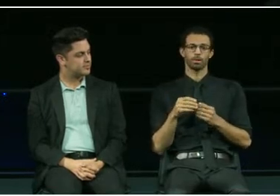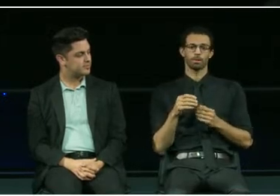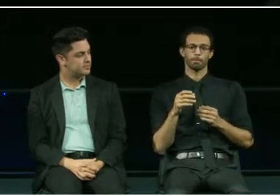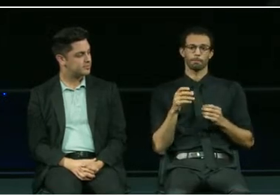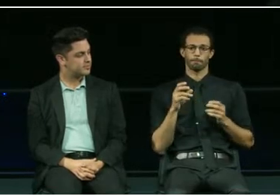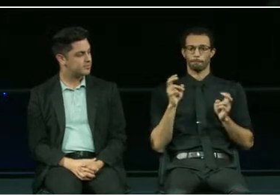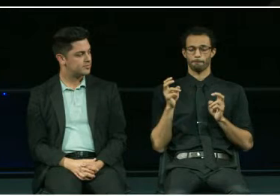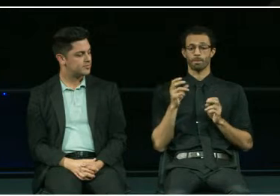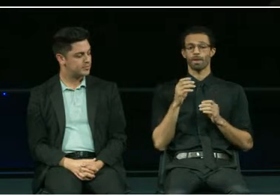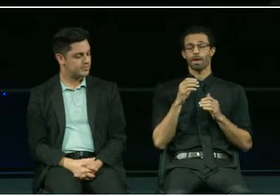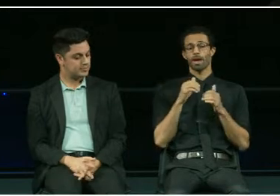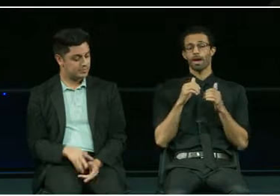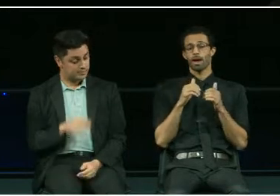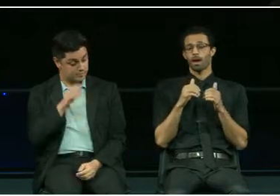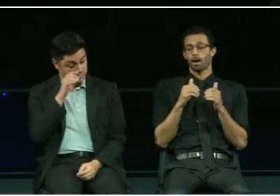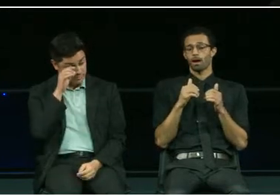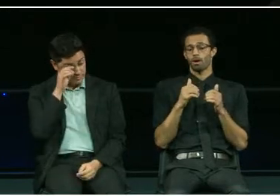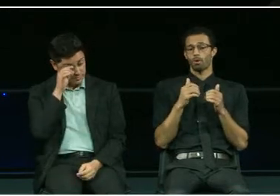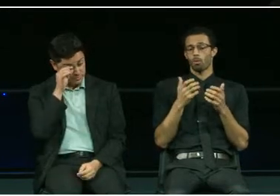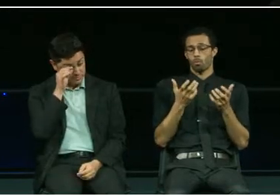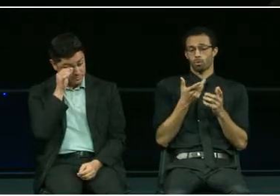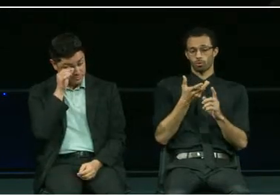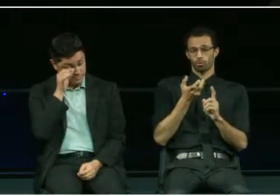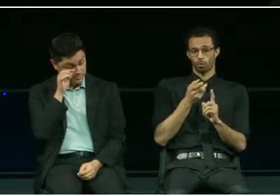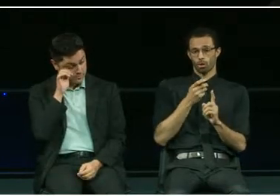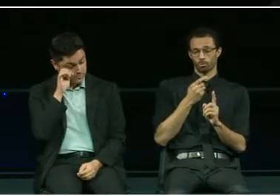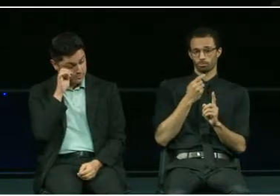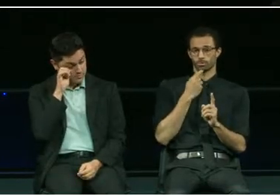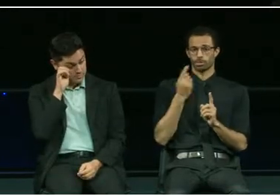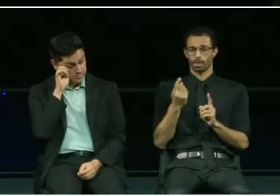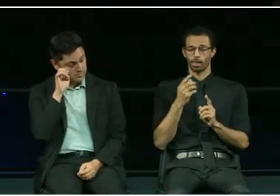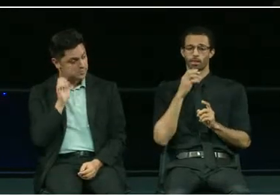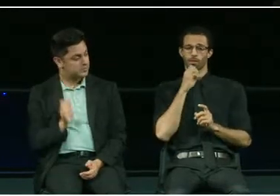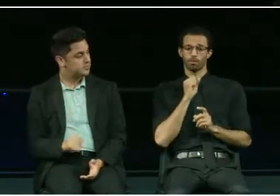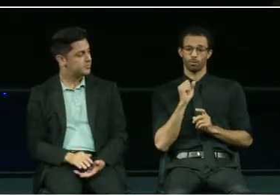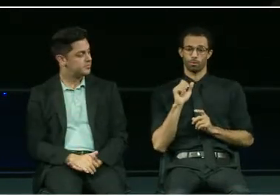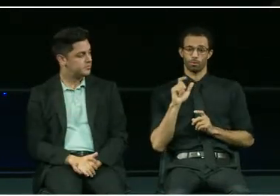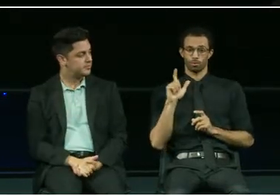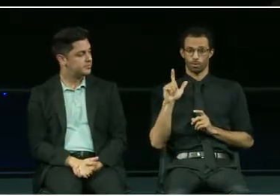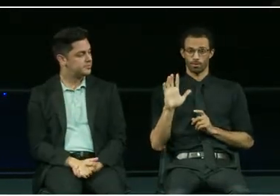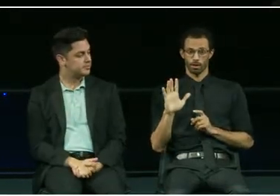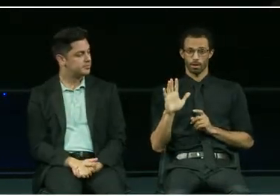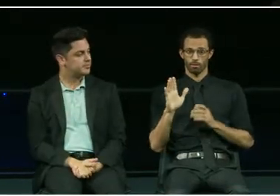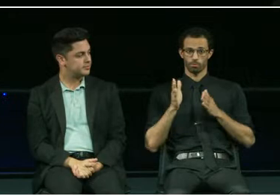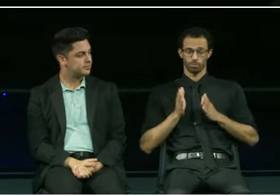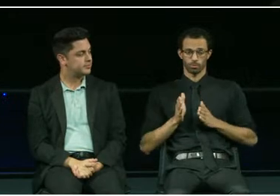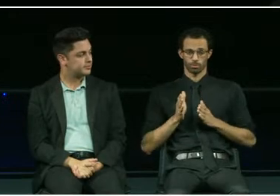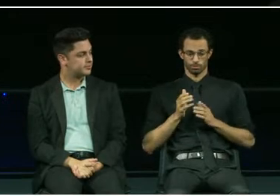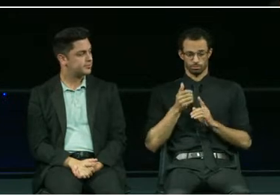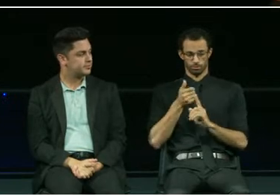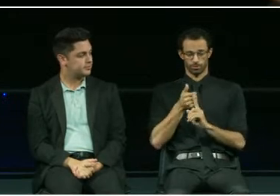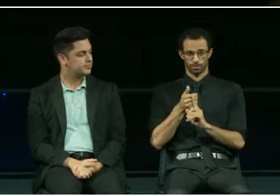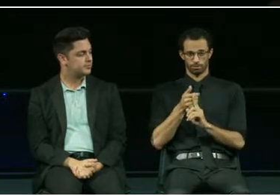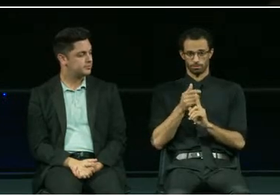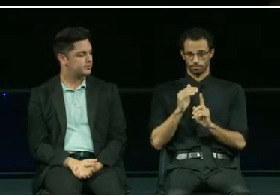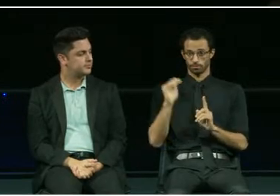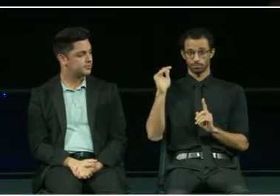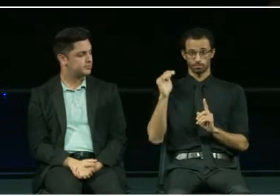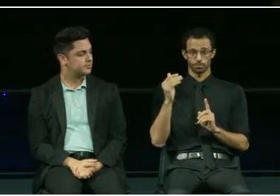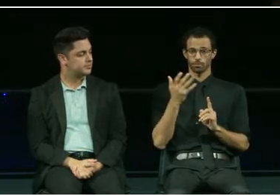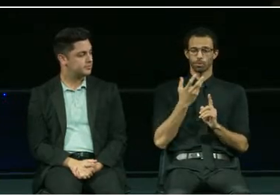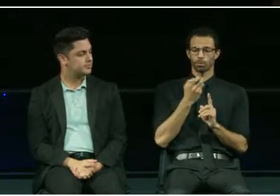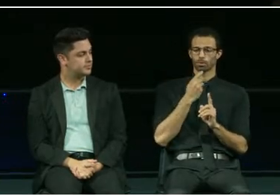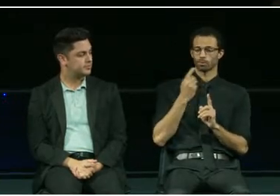what does she want to say to her 25-year-old self? And that was a hard concept for her at first, but she starts answering that